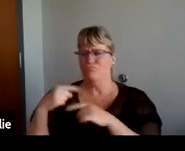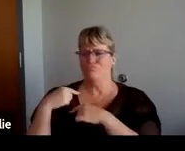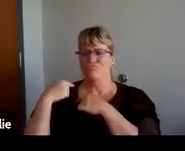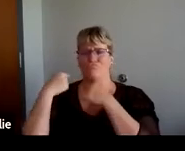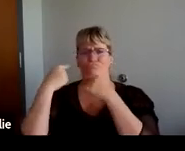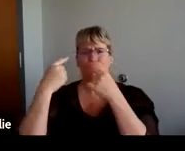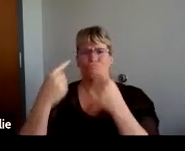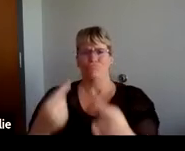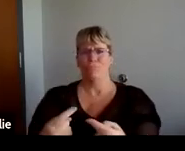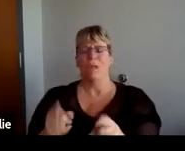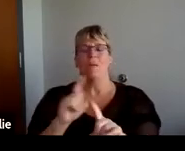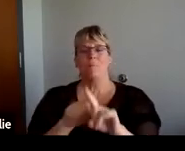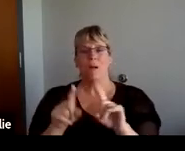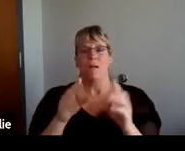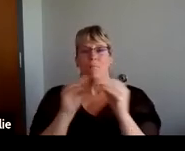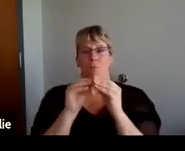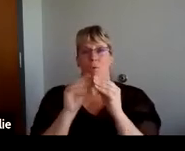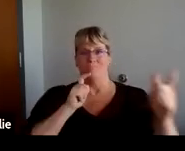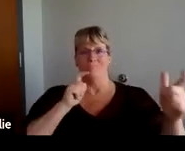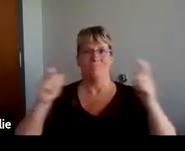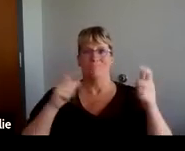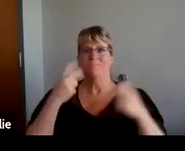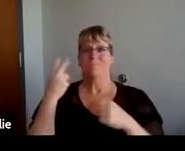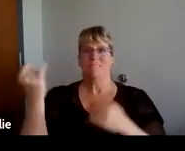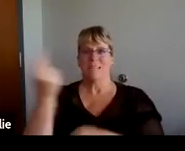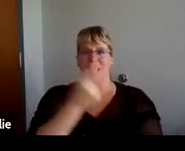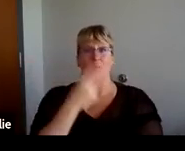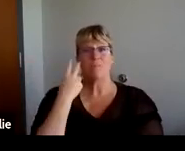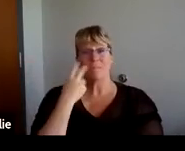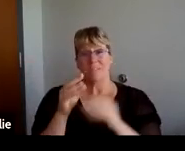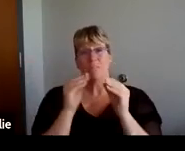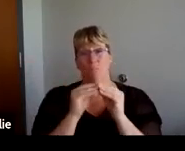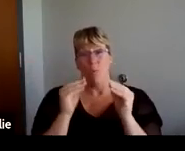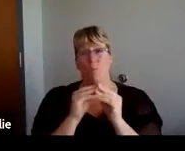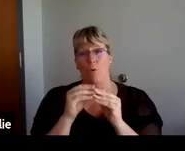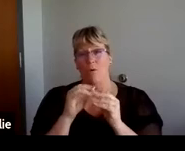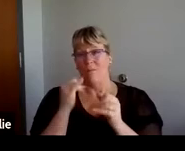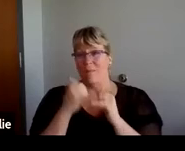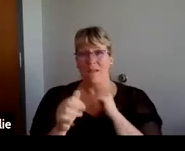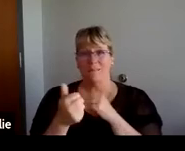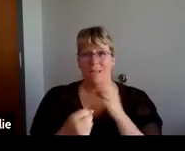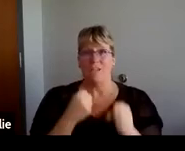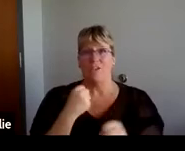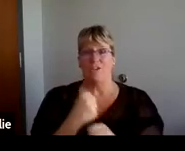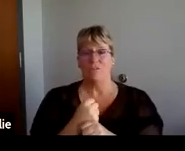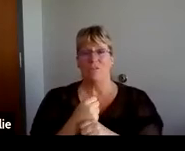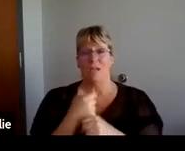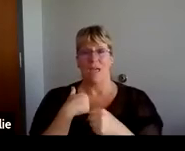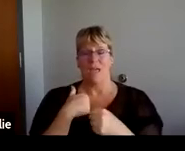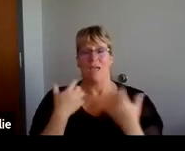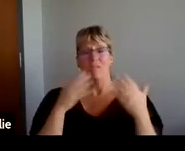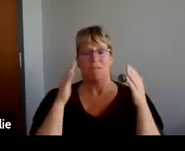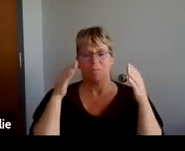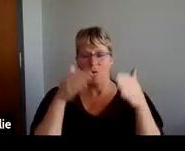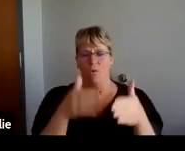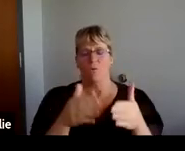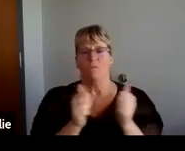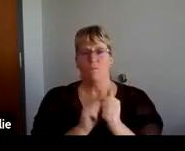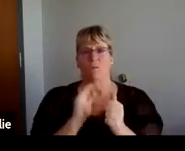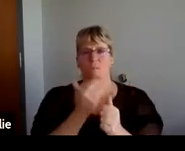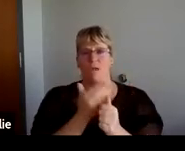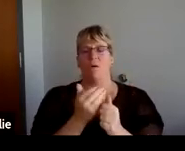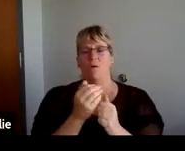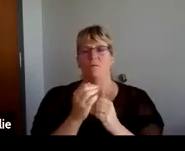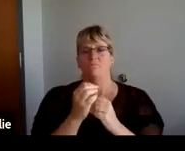much larger scale today, and we've seen it over the past decade as having a prominent focus in our